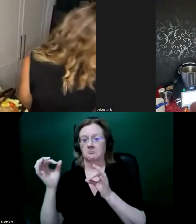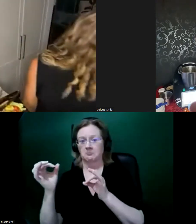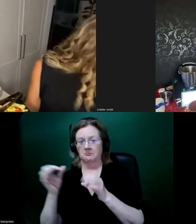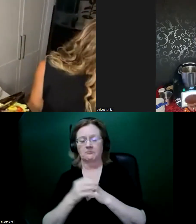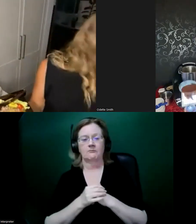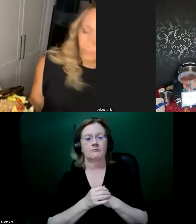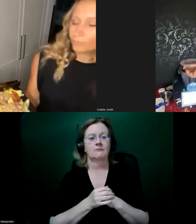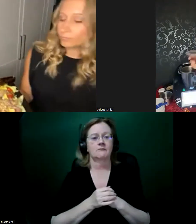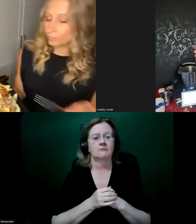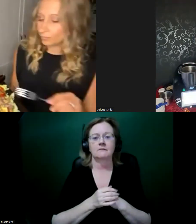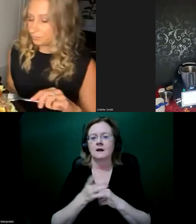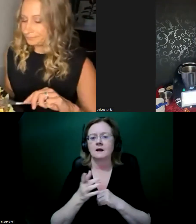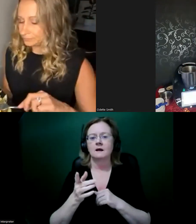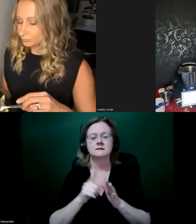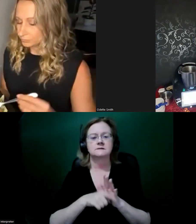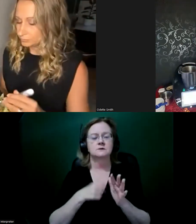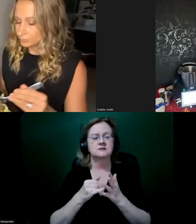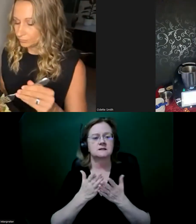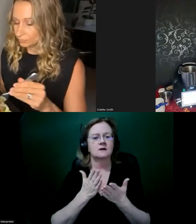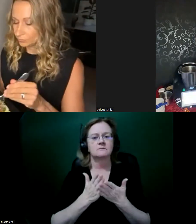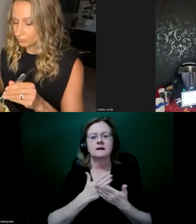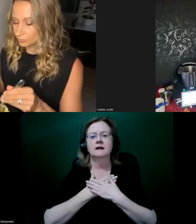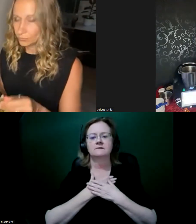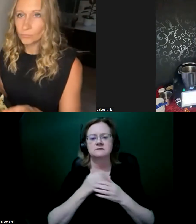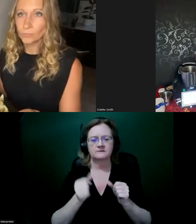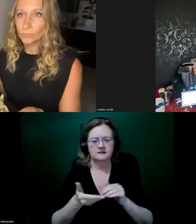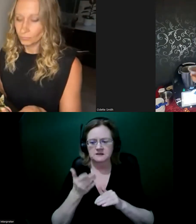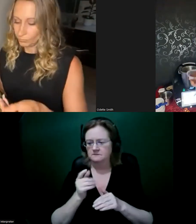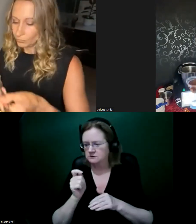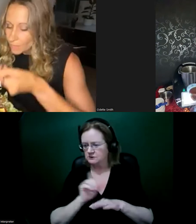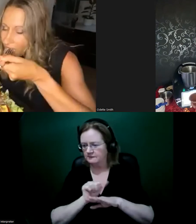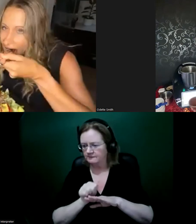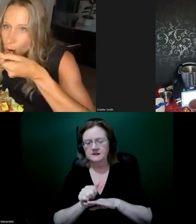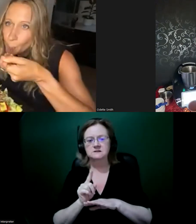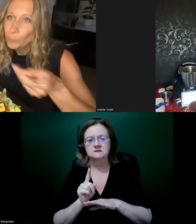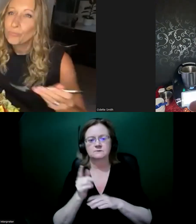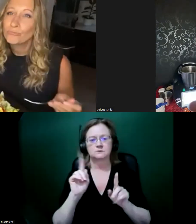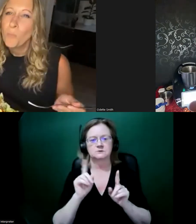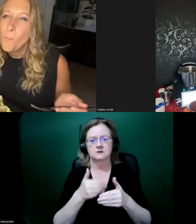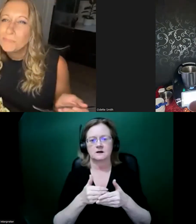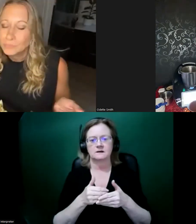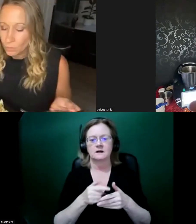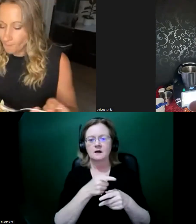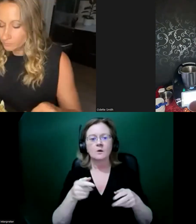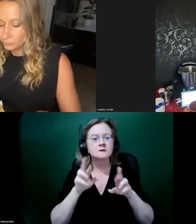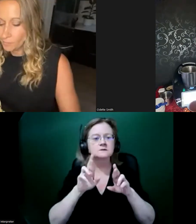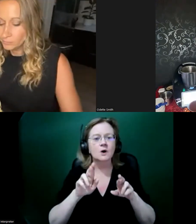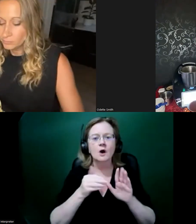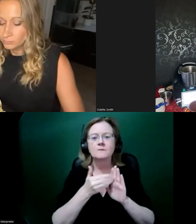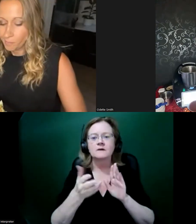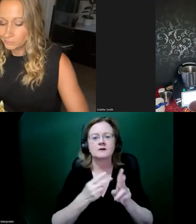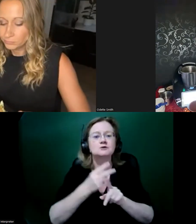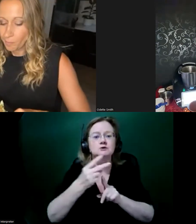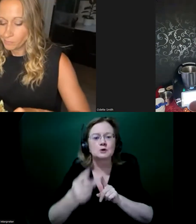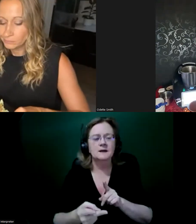what's, guys, I just would love to finish off because we are nearly finishing for tonight. What's your hope for everyone in these next couple of weeks with this